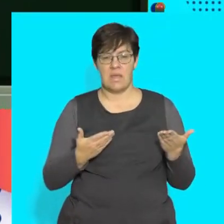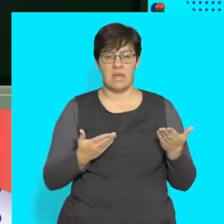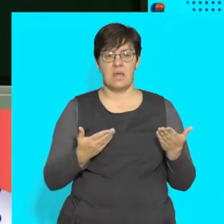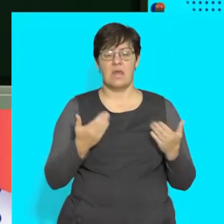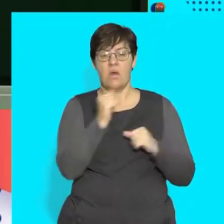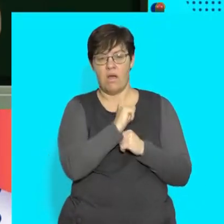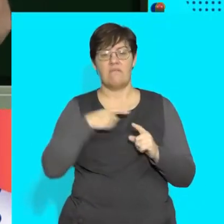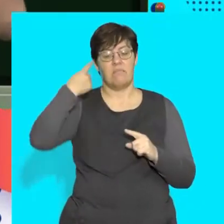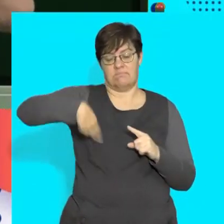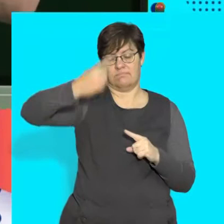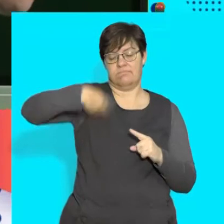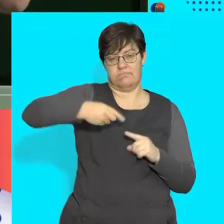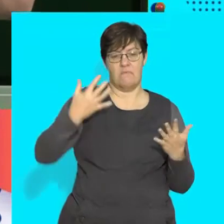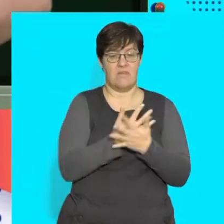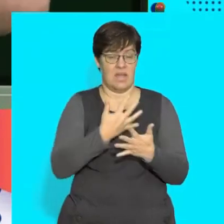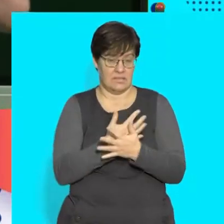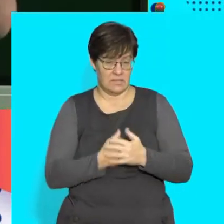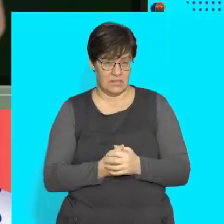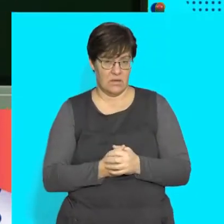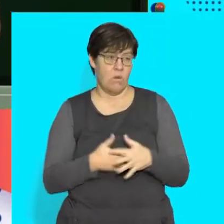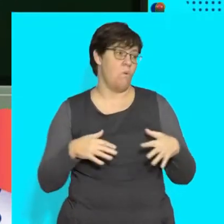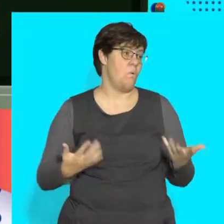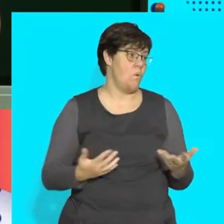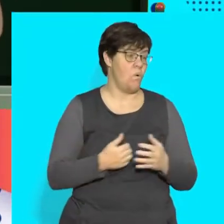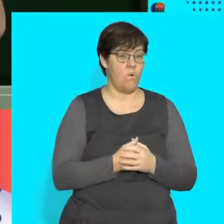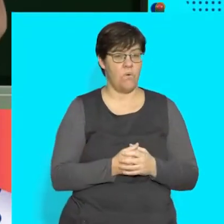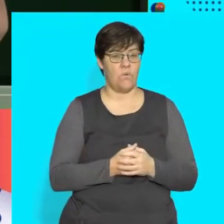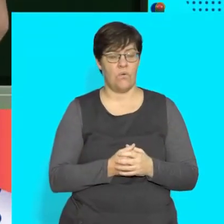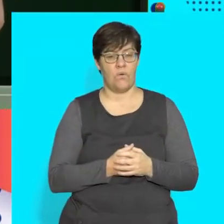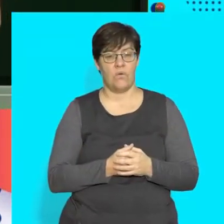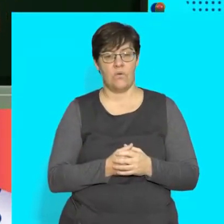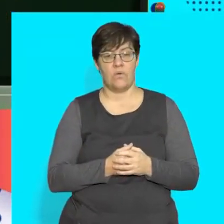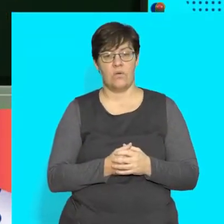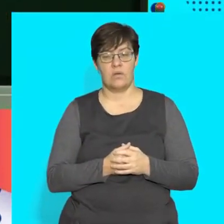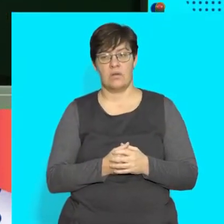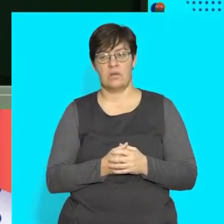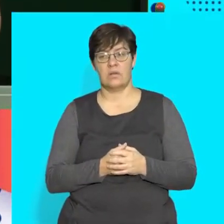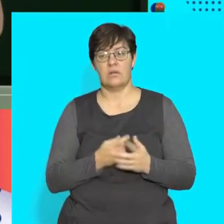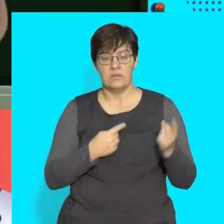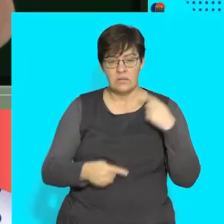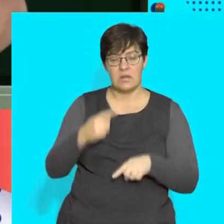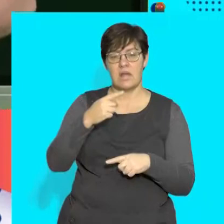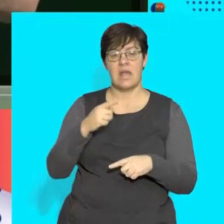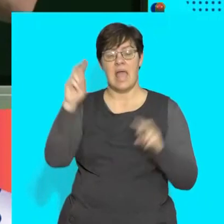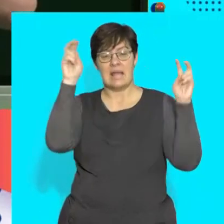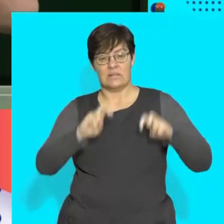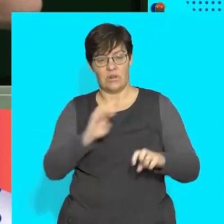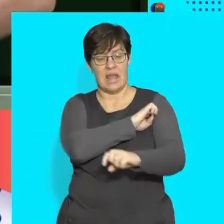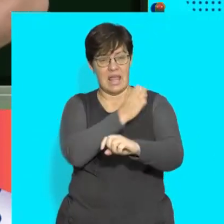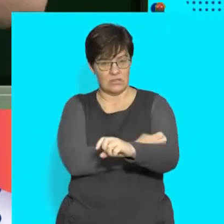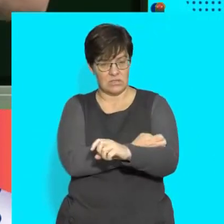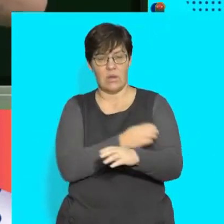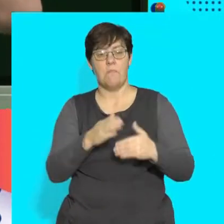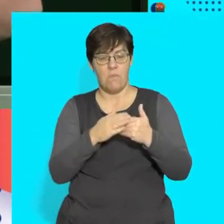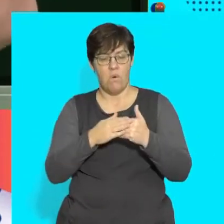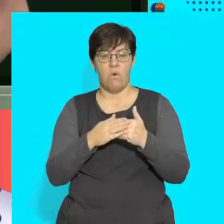We might want to get the motor to spin faster. We might want to get it to, in that way, convert